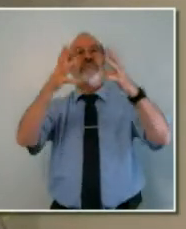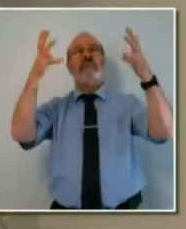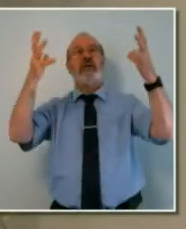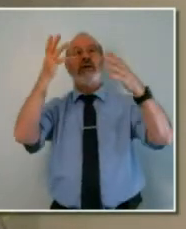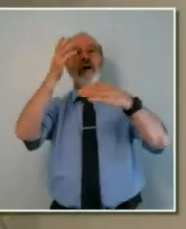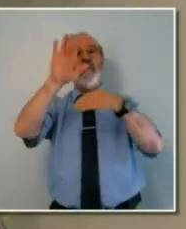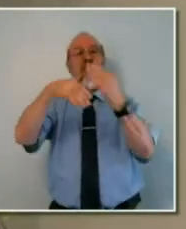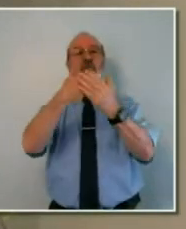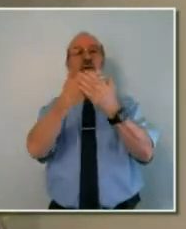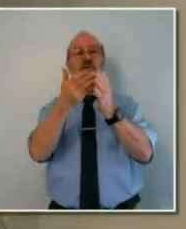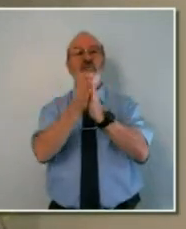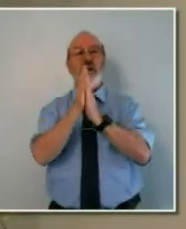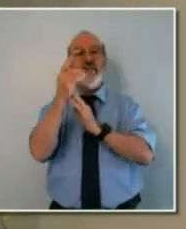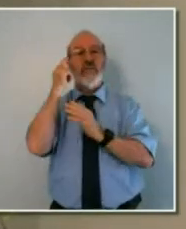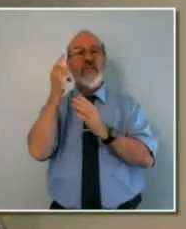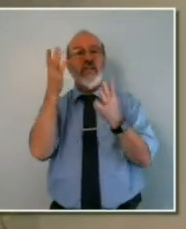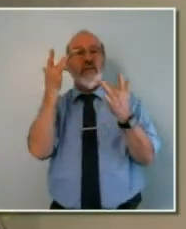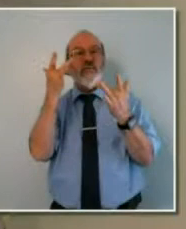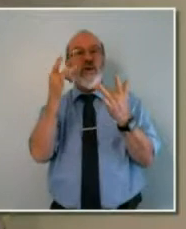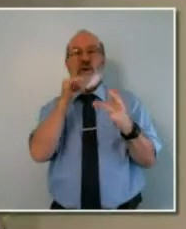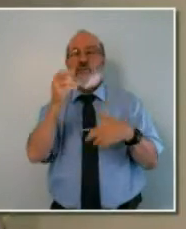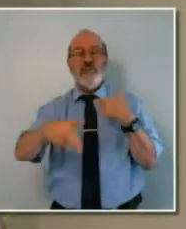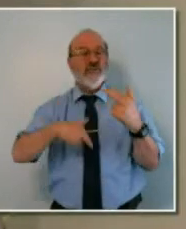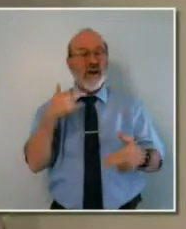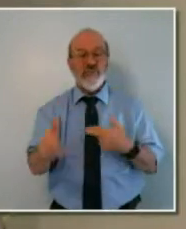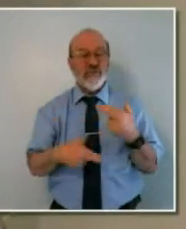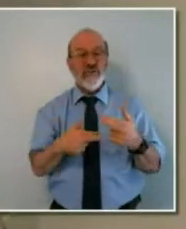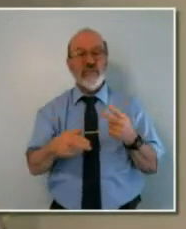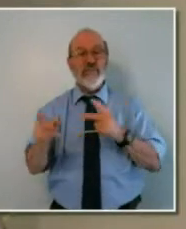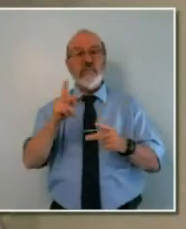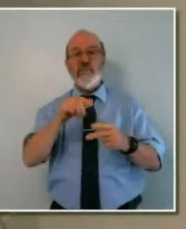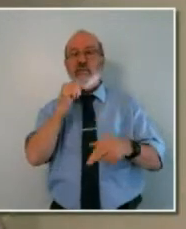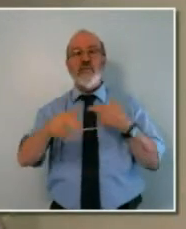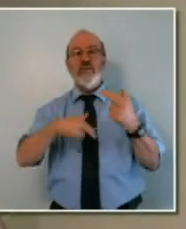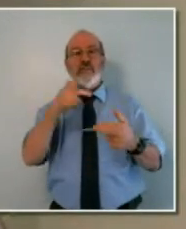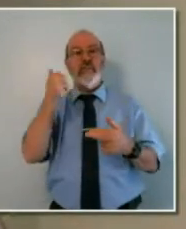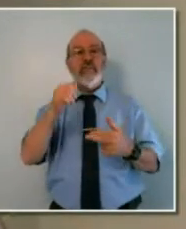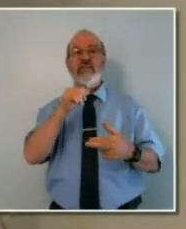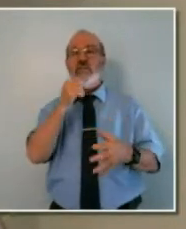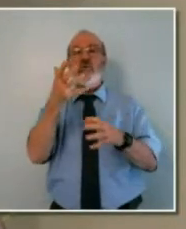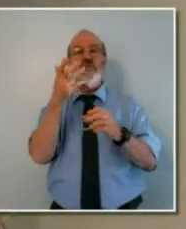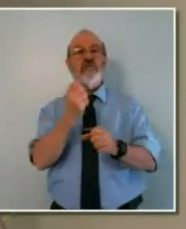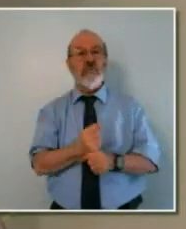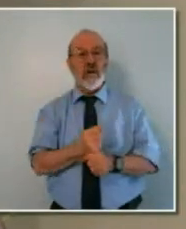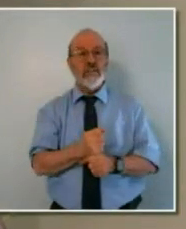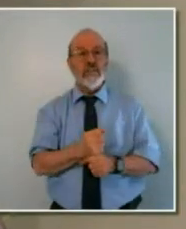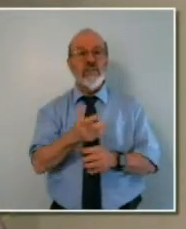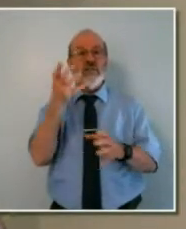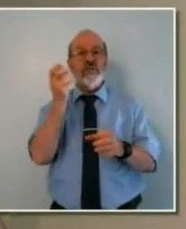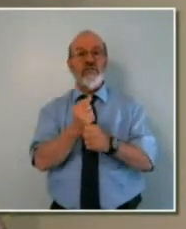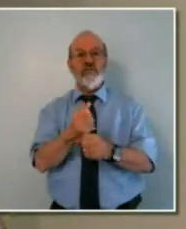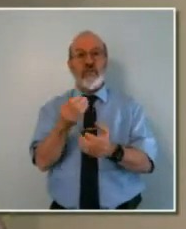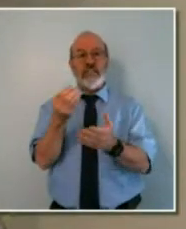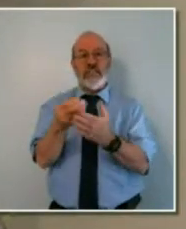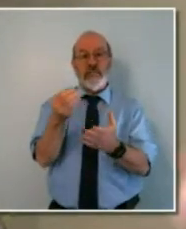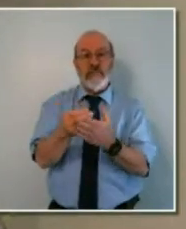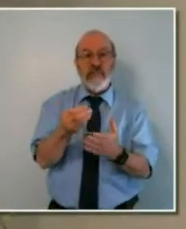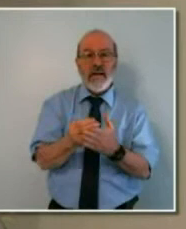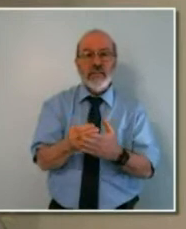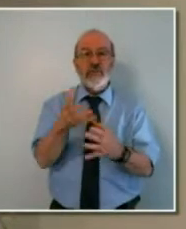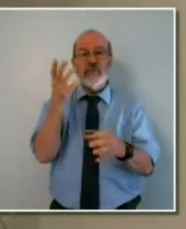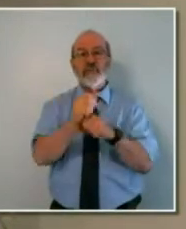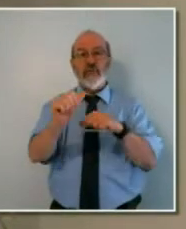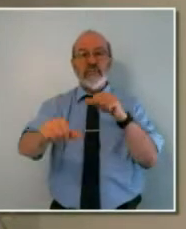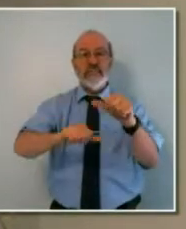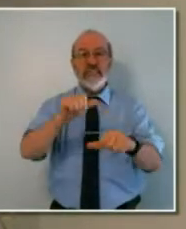ask or think, why would you not rejoice? But people are not rejoicing because they're not trusting. They're trusting in the bank. They're trusting in science. They're